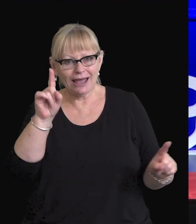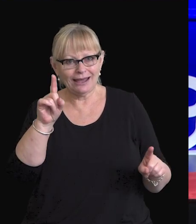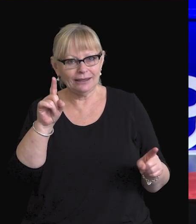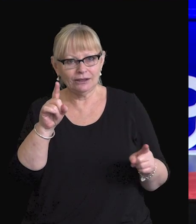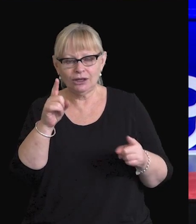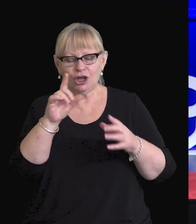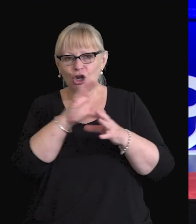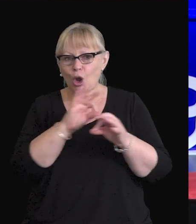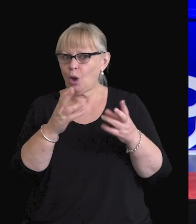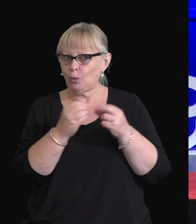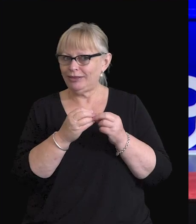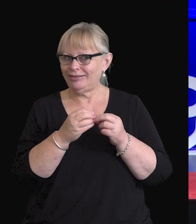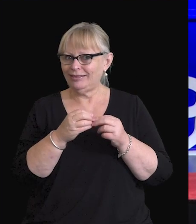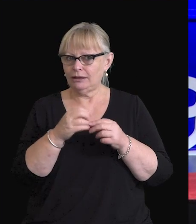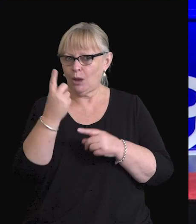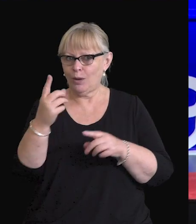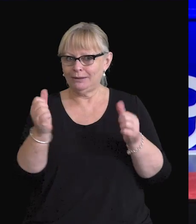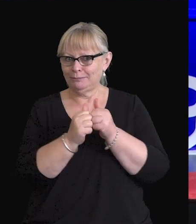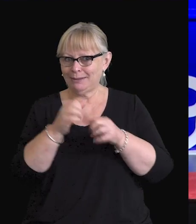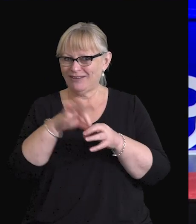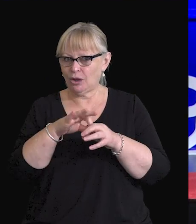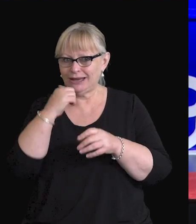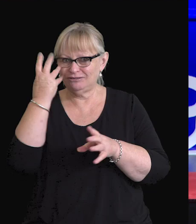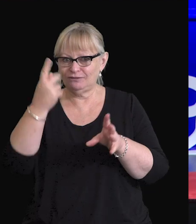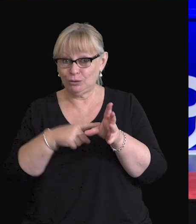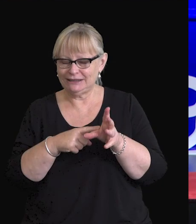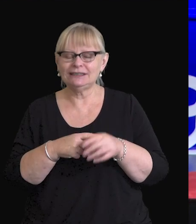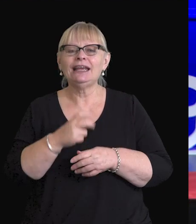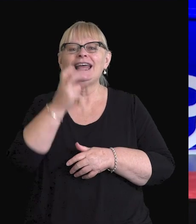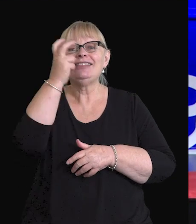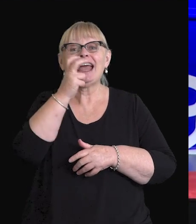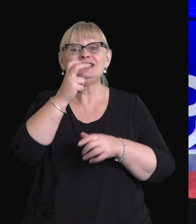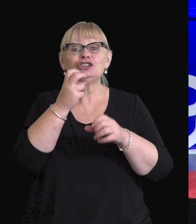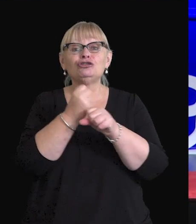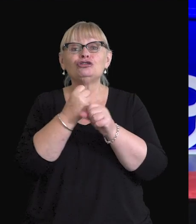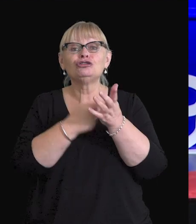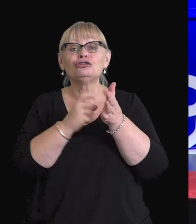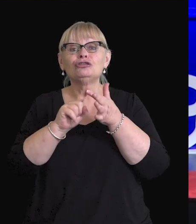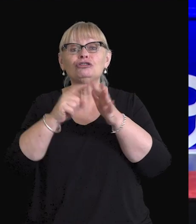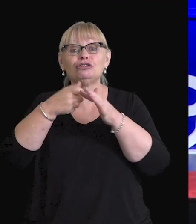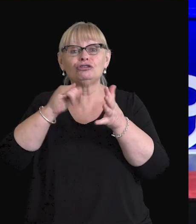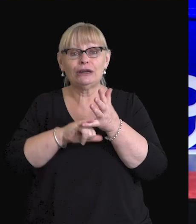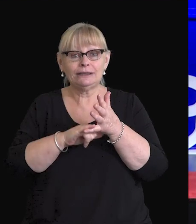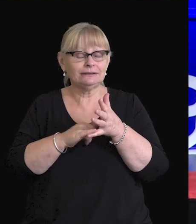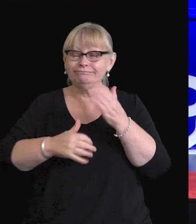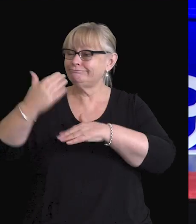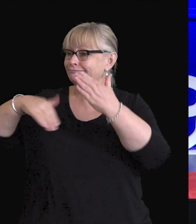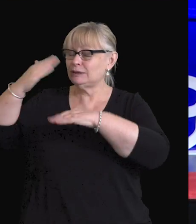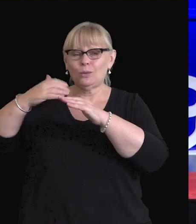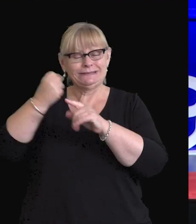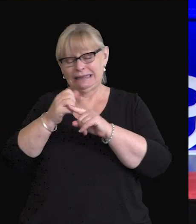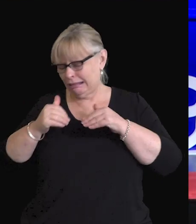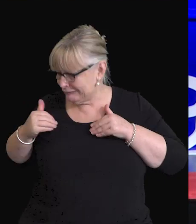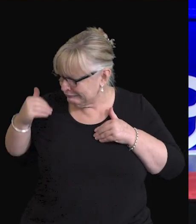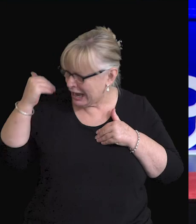We have our one paper vote every 4 years. The ancient Greeks, so many years ago, and still so far ahead of